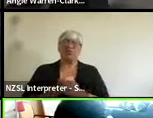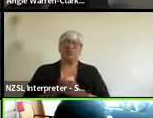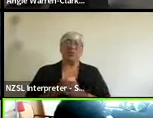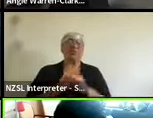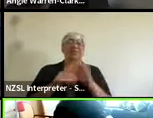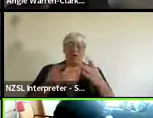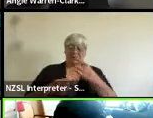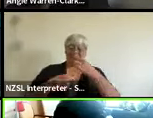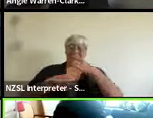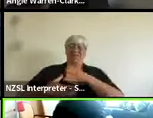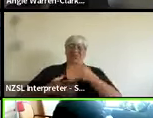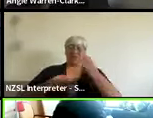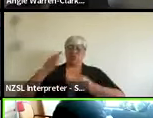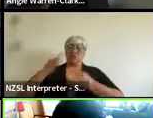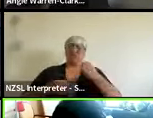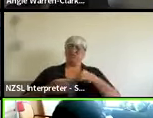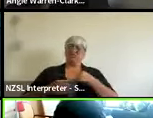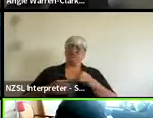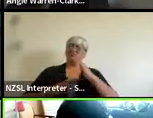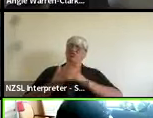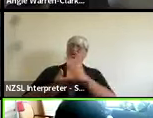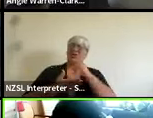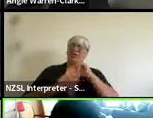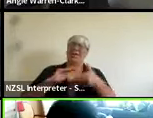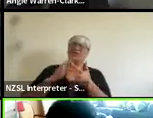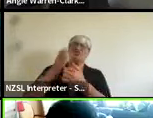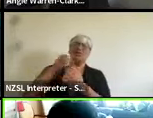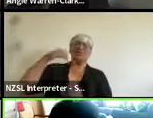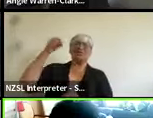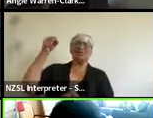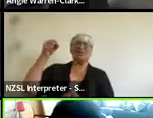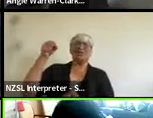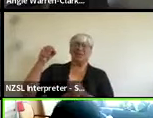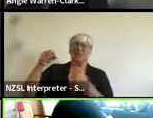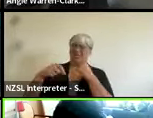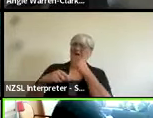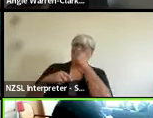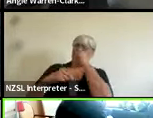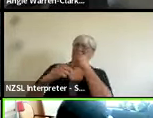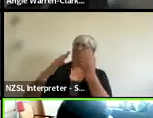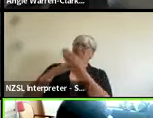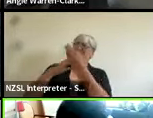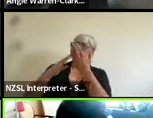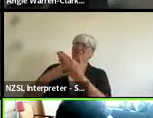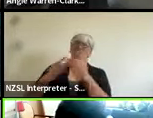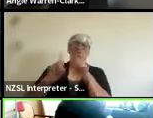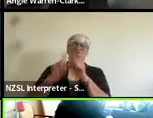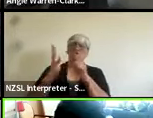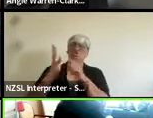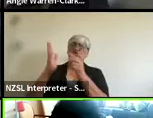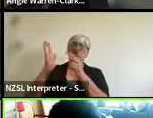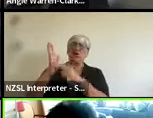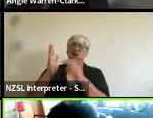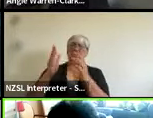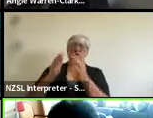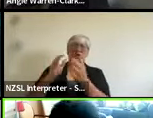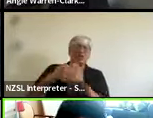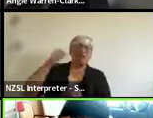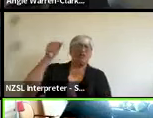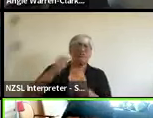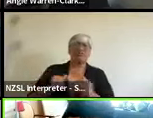self-determination is their right under Te Tiriti o Waitangi, Accelerating Accessibility, UNCRPD,